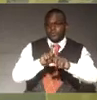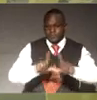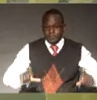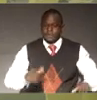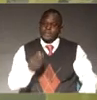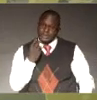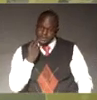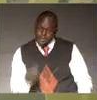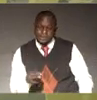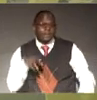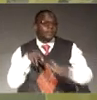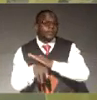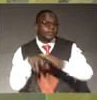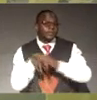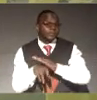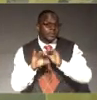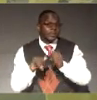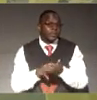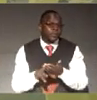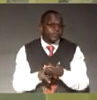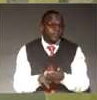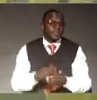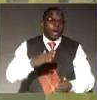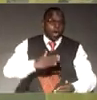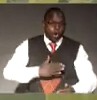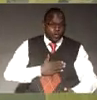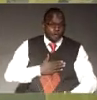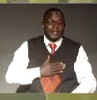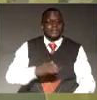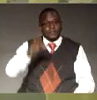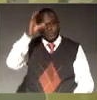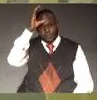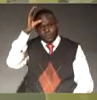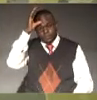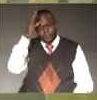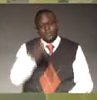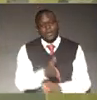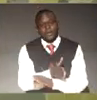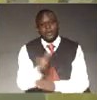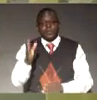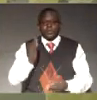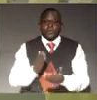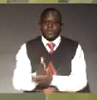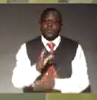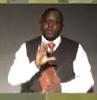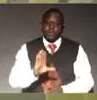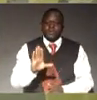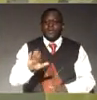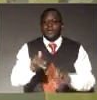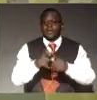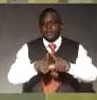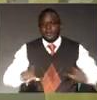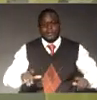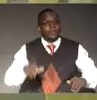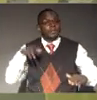discovered that fraudsters are using the bona fide purchaser concept to deprive families a right to own land. Now, this follows the